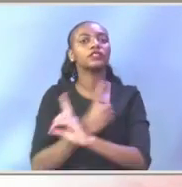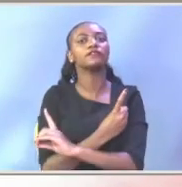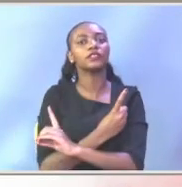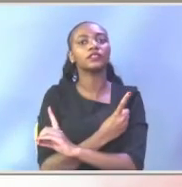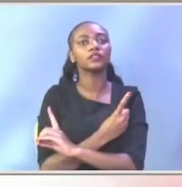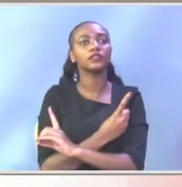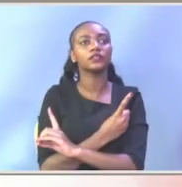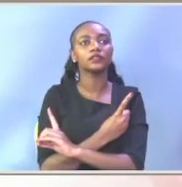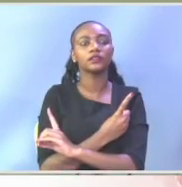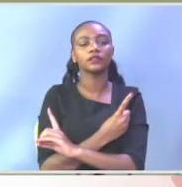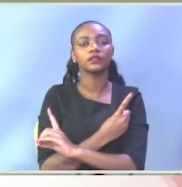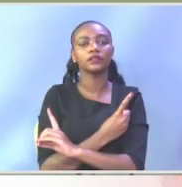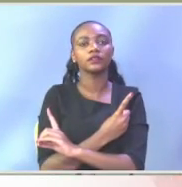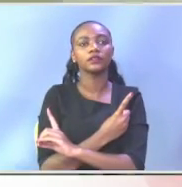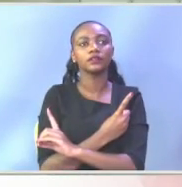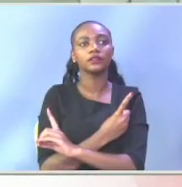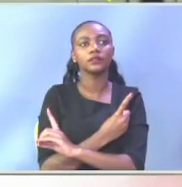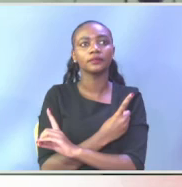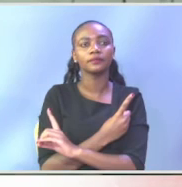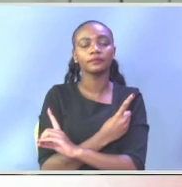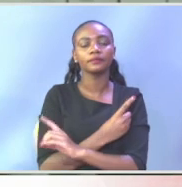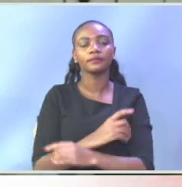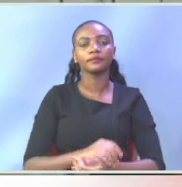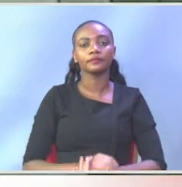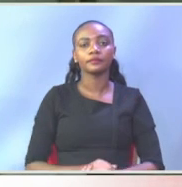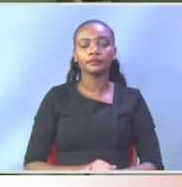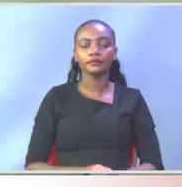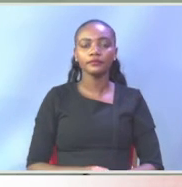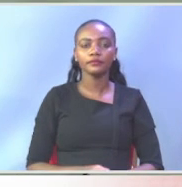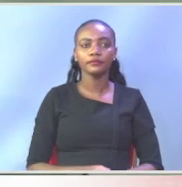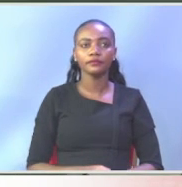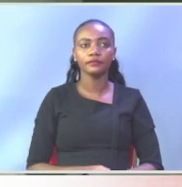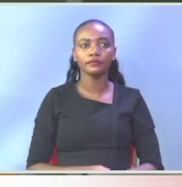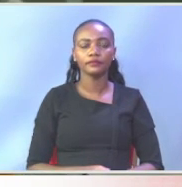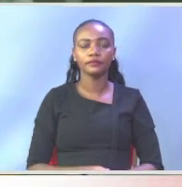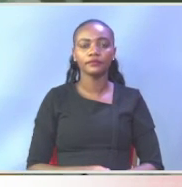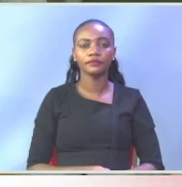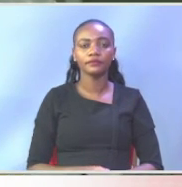Majibu Kitao, TV 47, Nairobi.